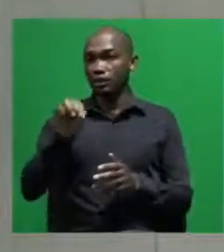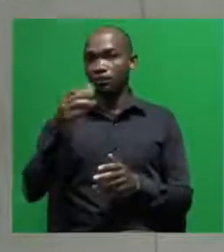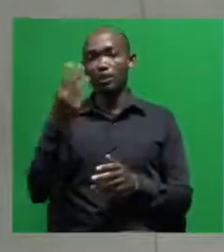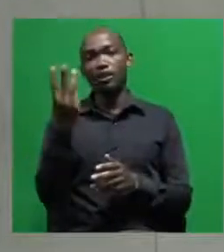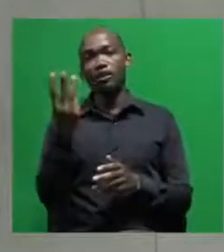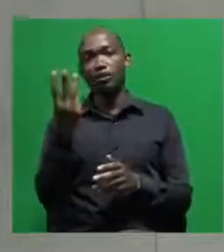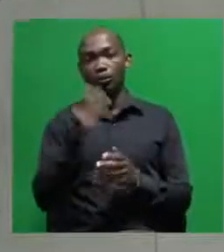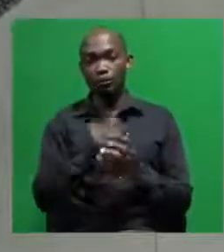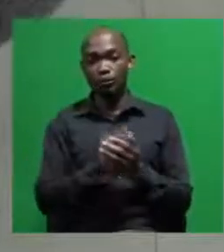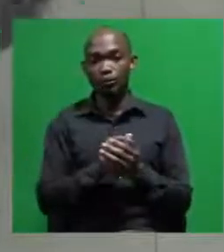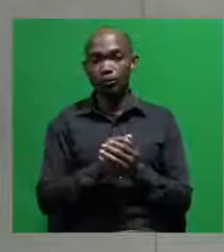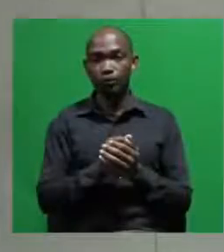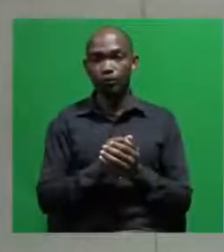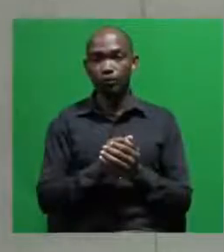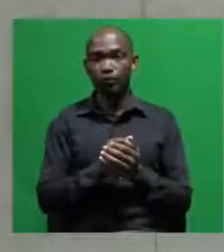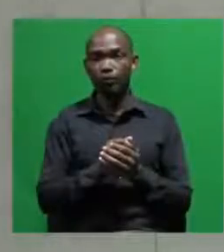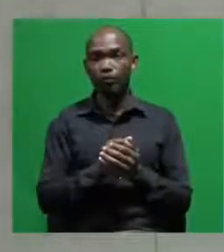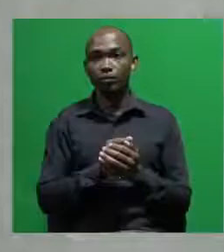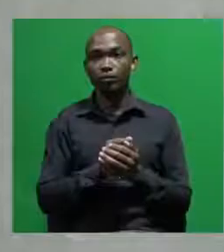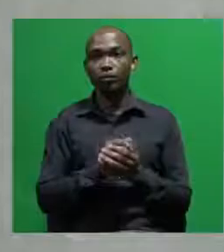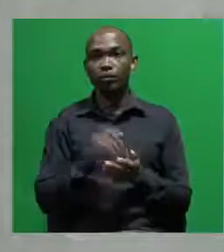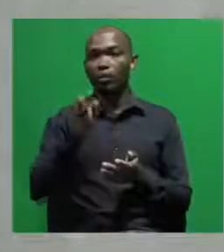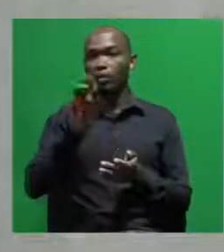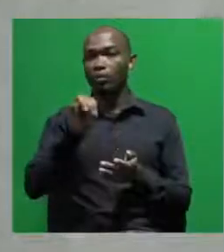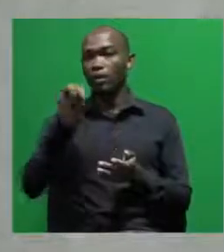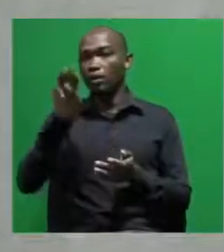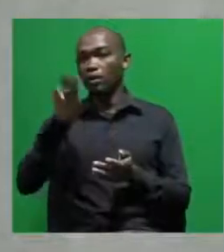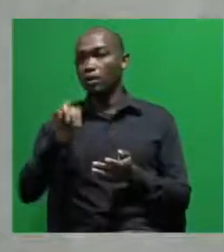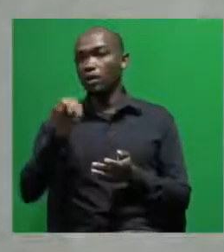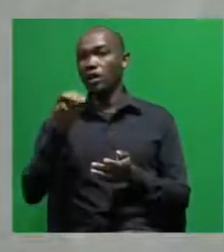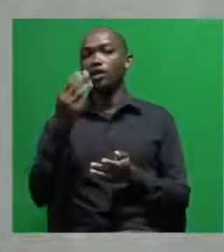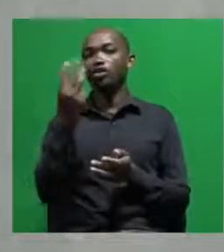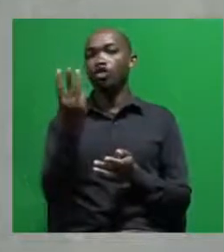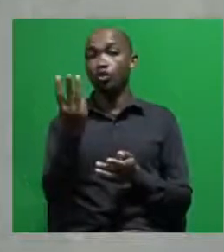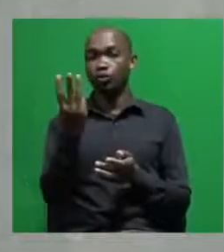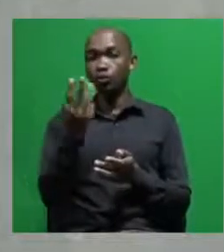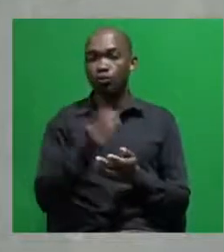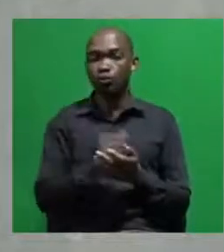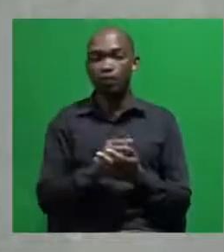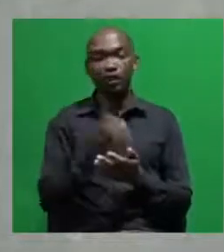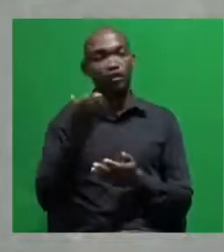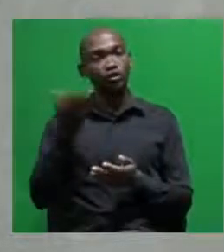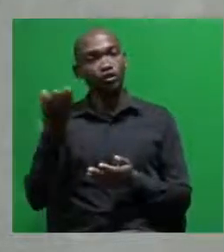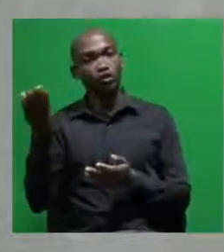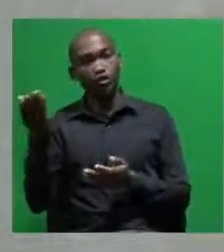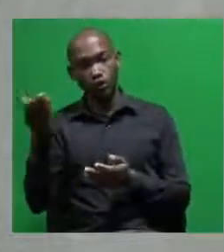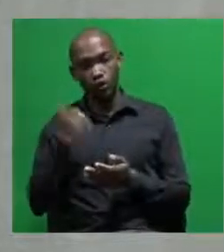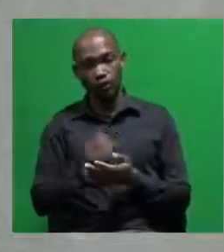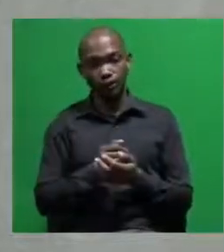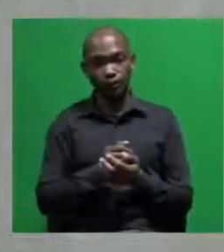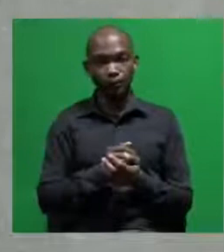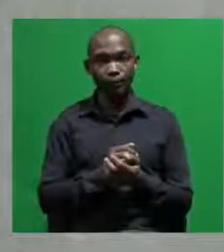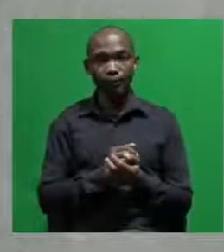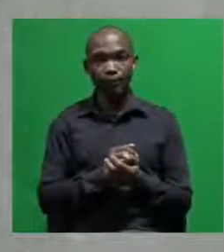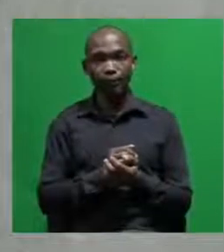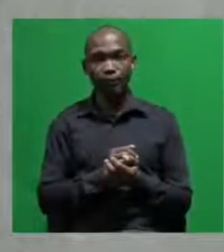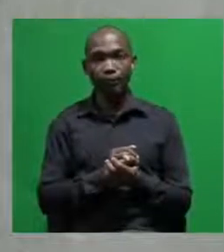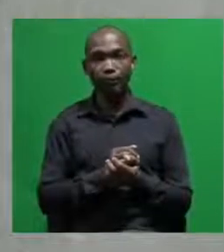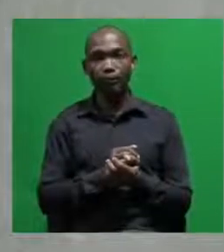centimeter cube, we have millimeter cube, and so on.